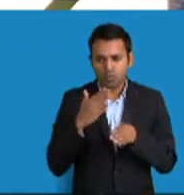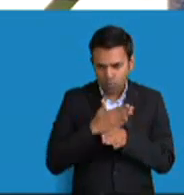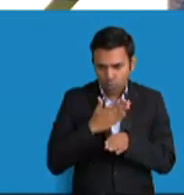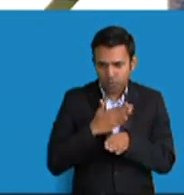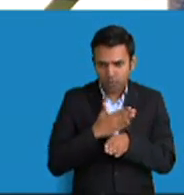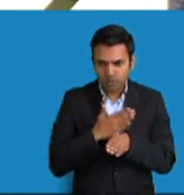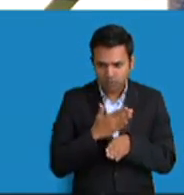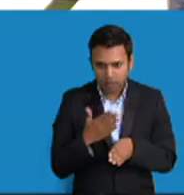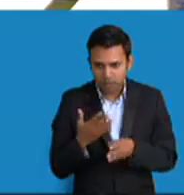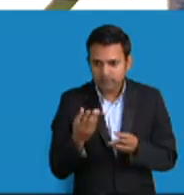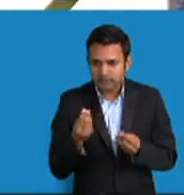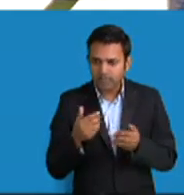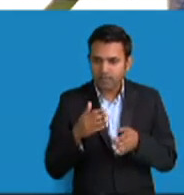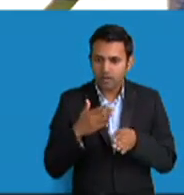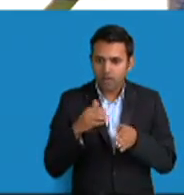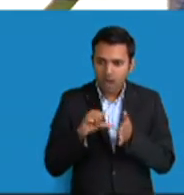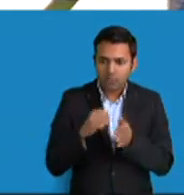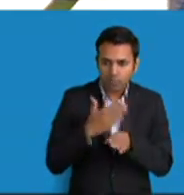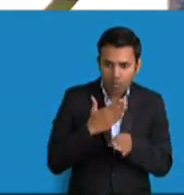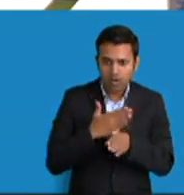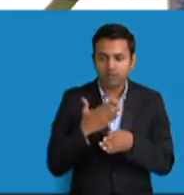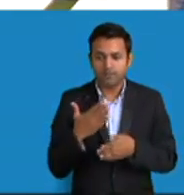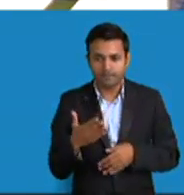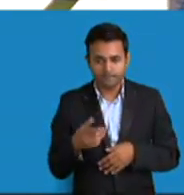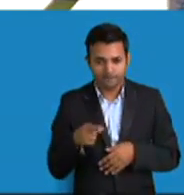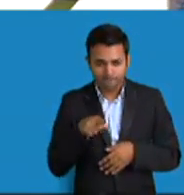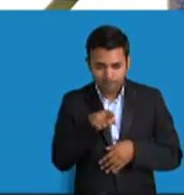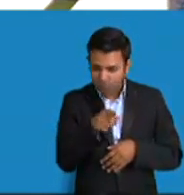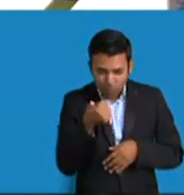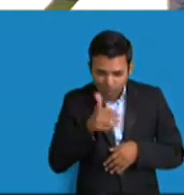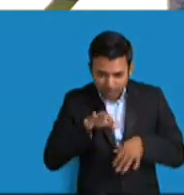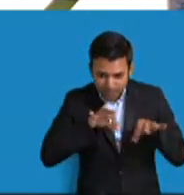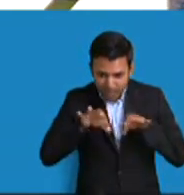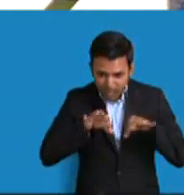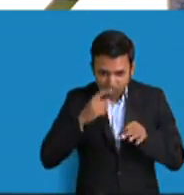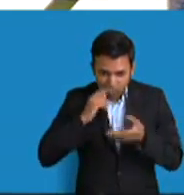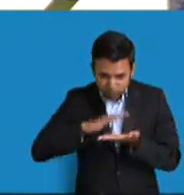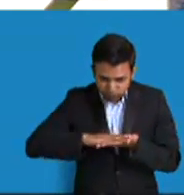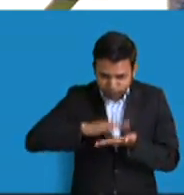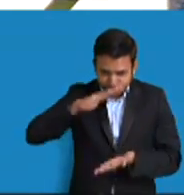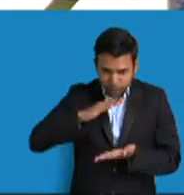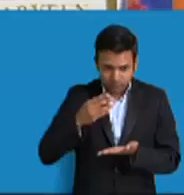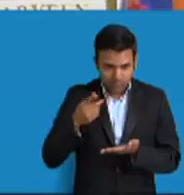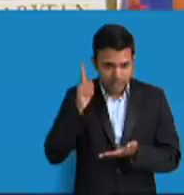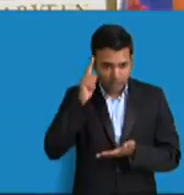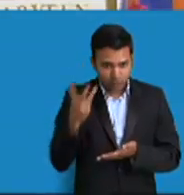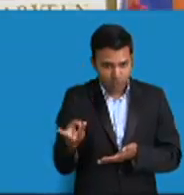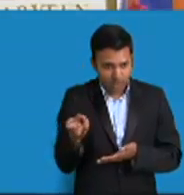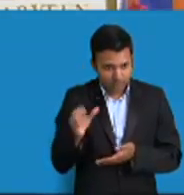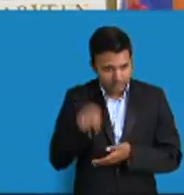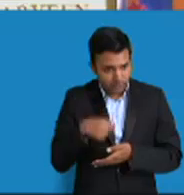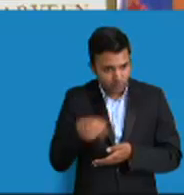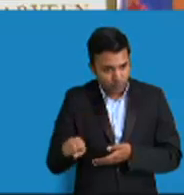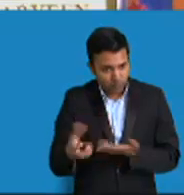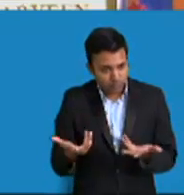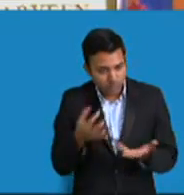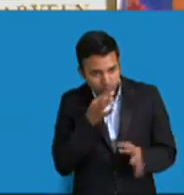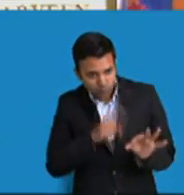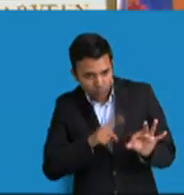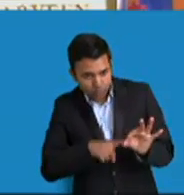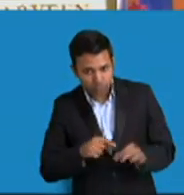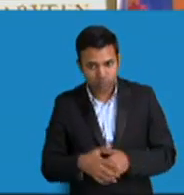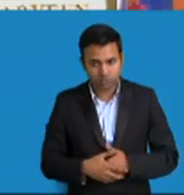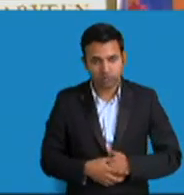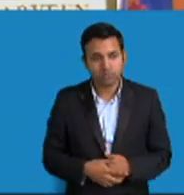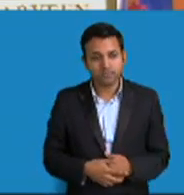to increase teachers' pay? Thank you, Madam Speaker. Thank you, Honourable Minister. Madam Speaker, our